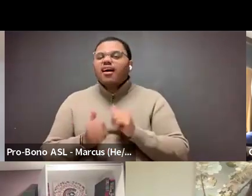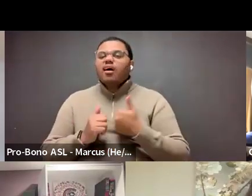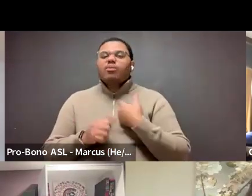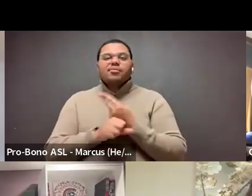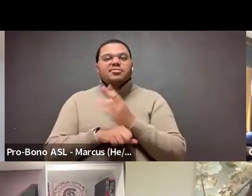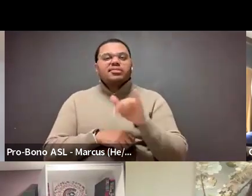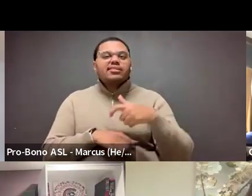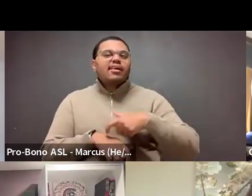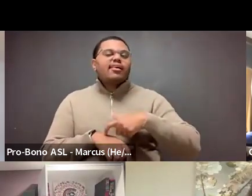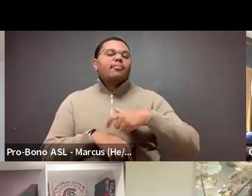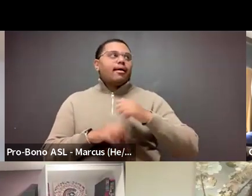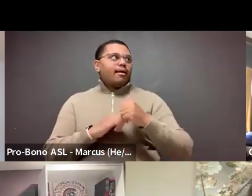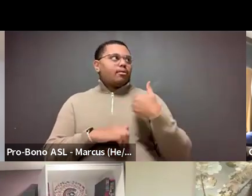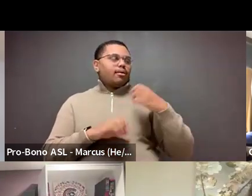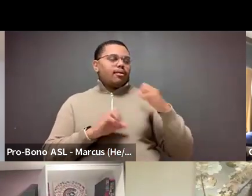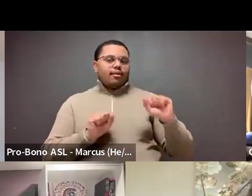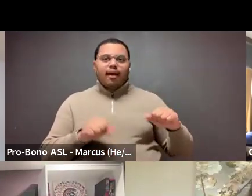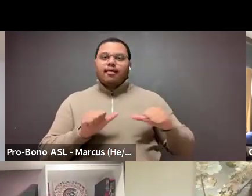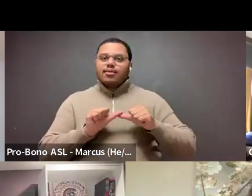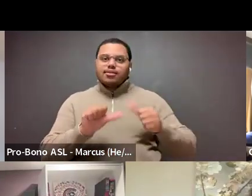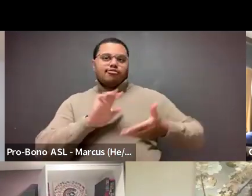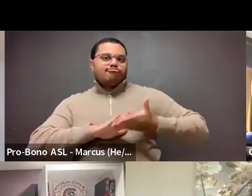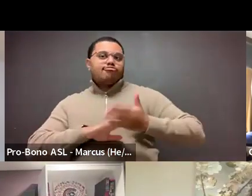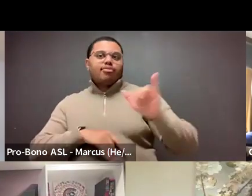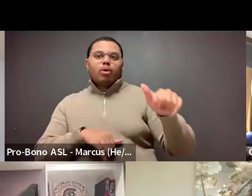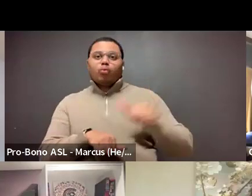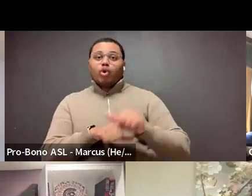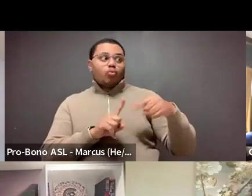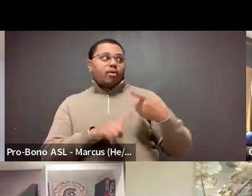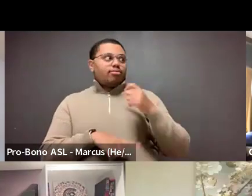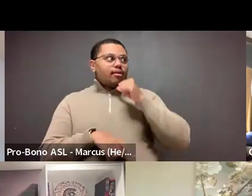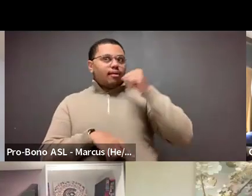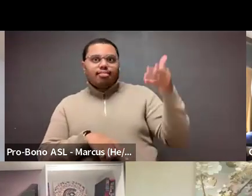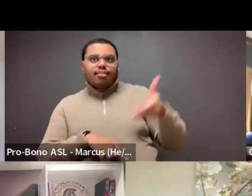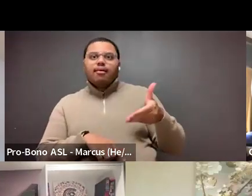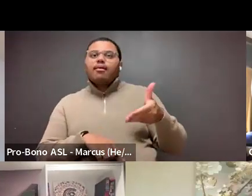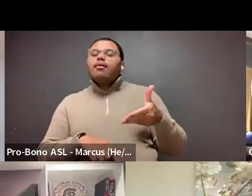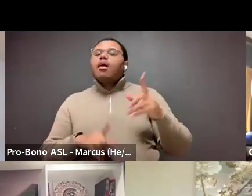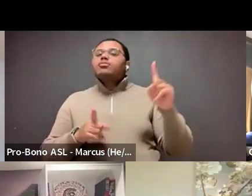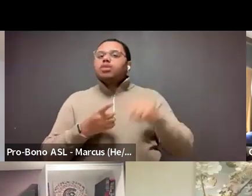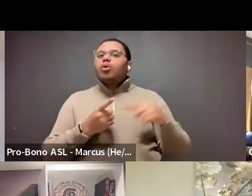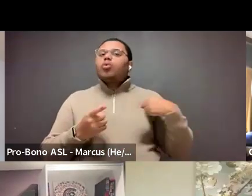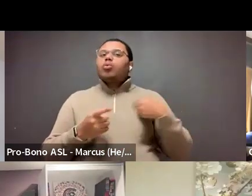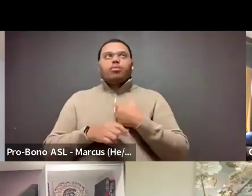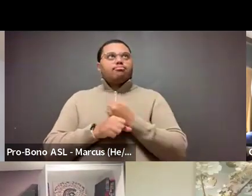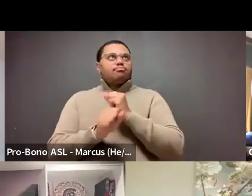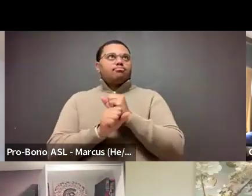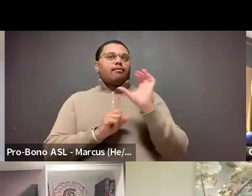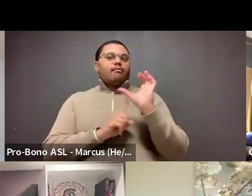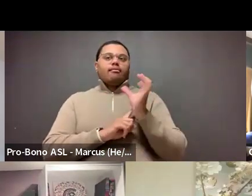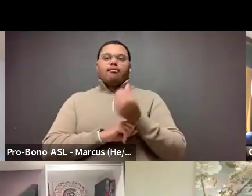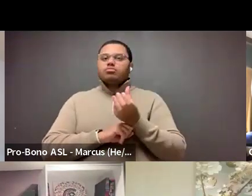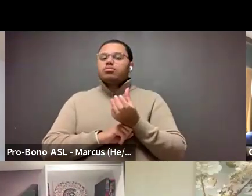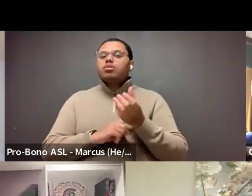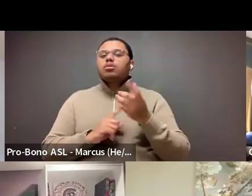can I carry on the work when they're not in the room? Because until we have created a culture where this